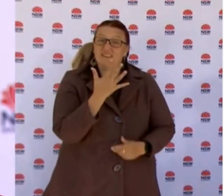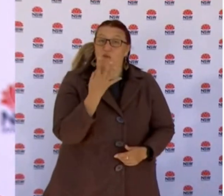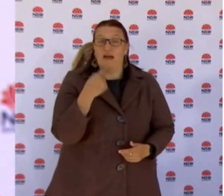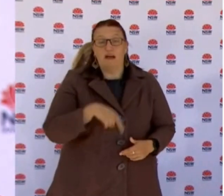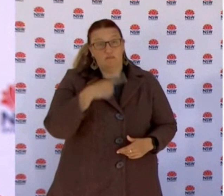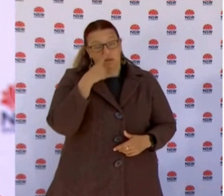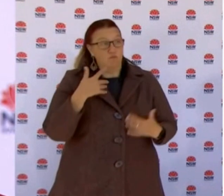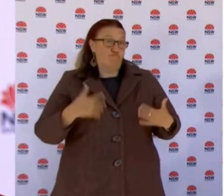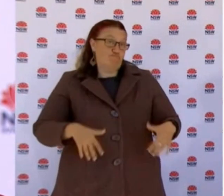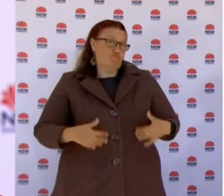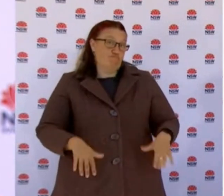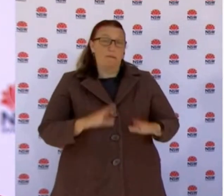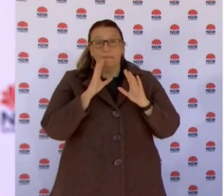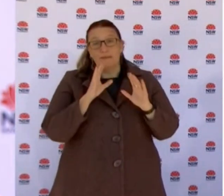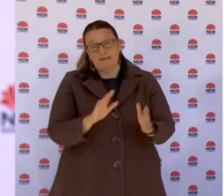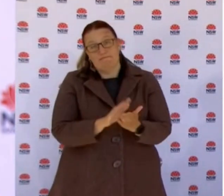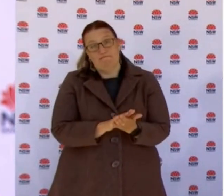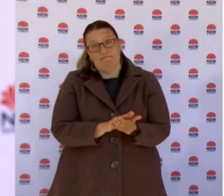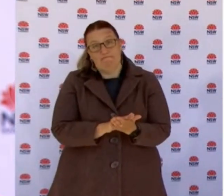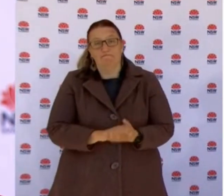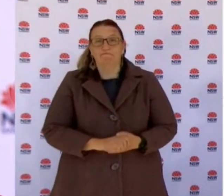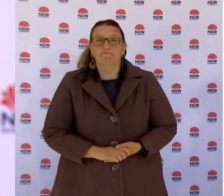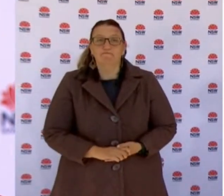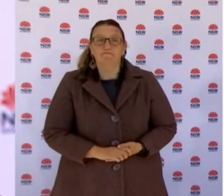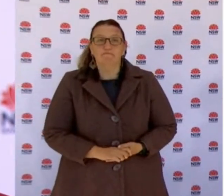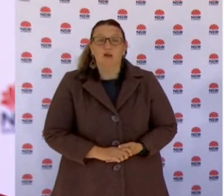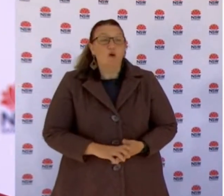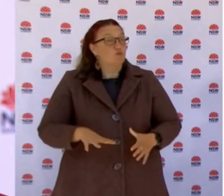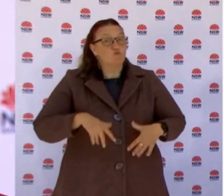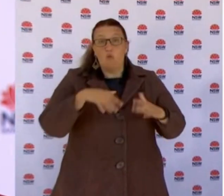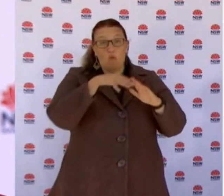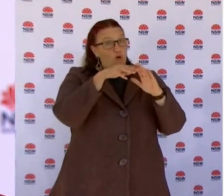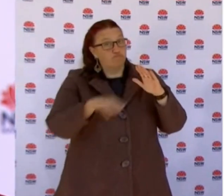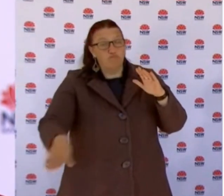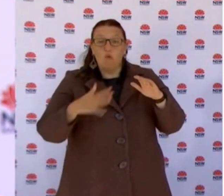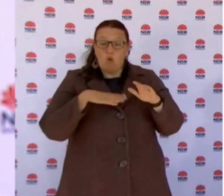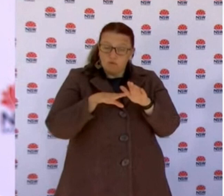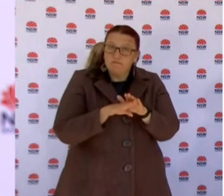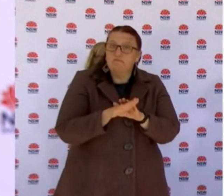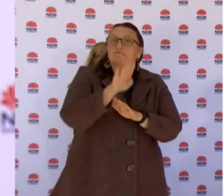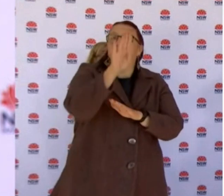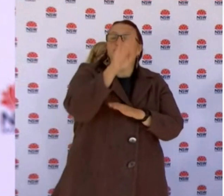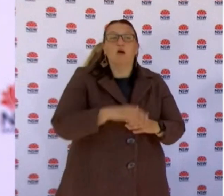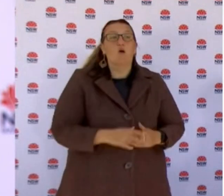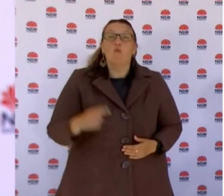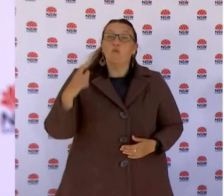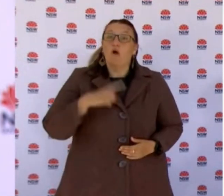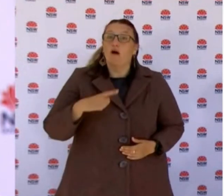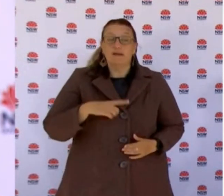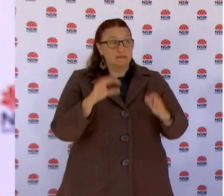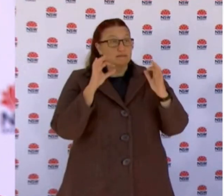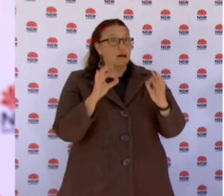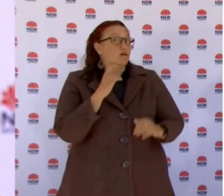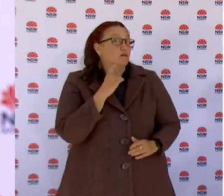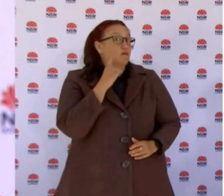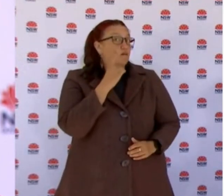test, please do so. We need to keep those testing rates up, including in the next 24 hours, crucially in the days ahead, because that will give